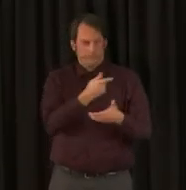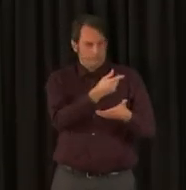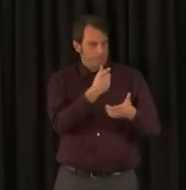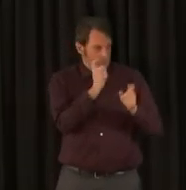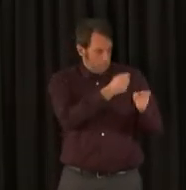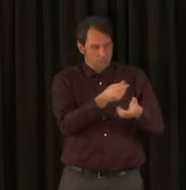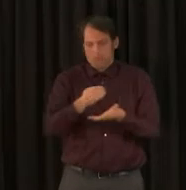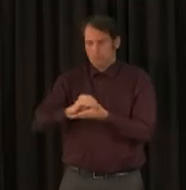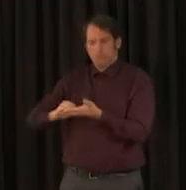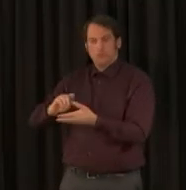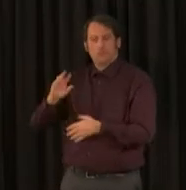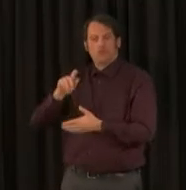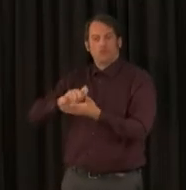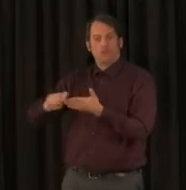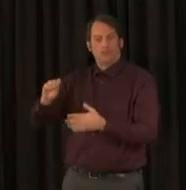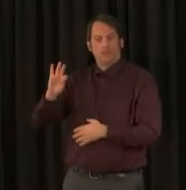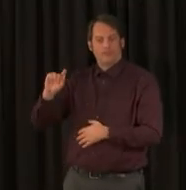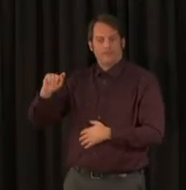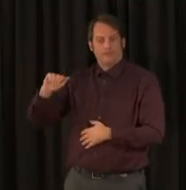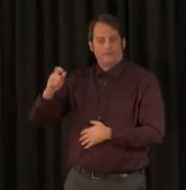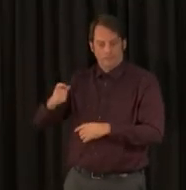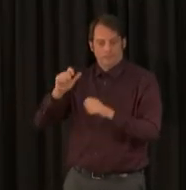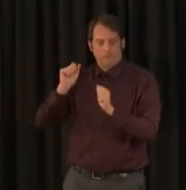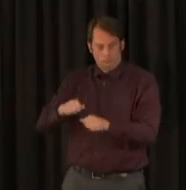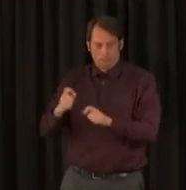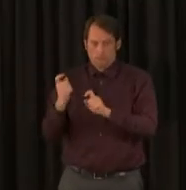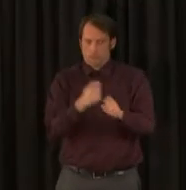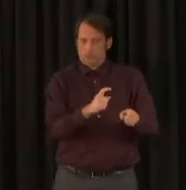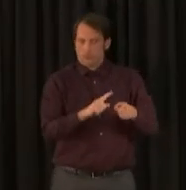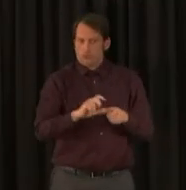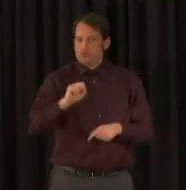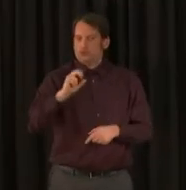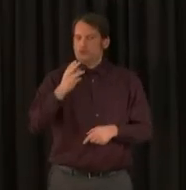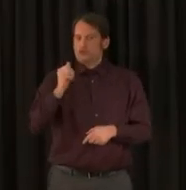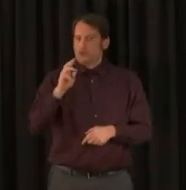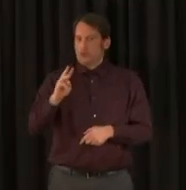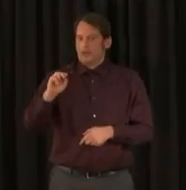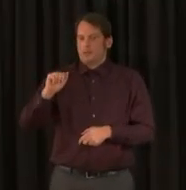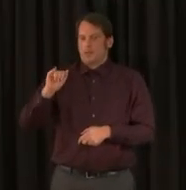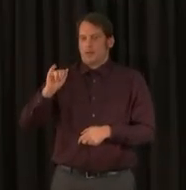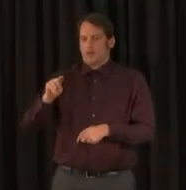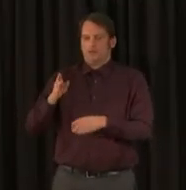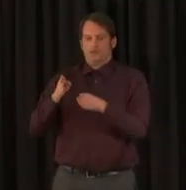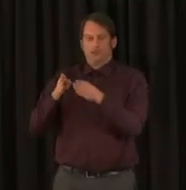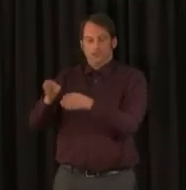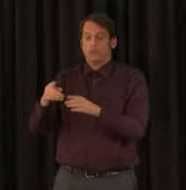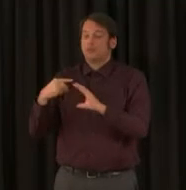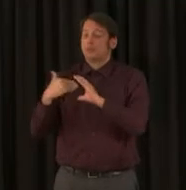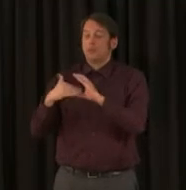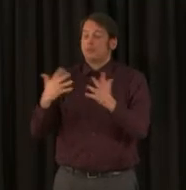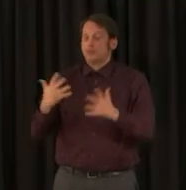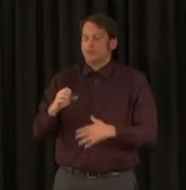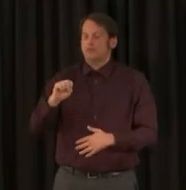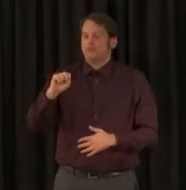your boards to the Shaw Main Street, you could do that by emailing